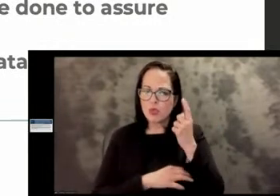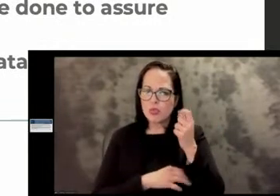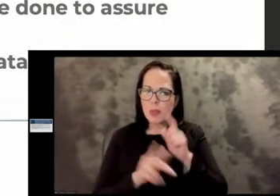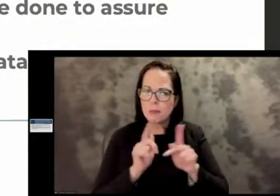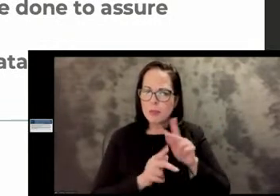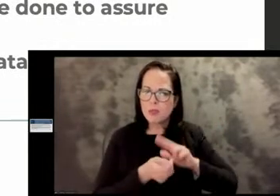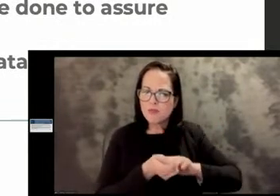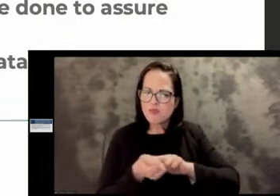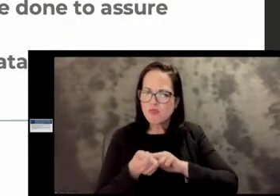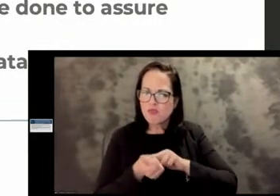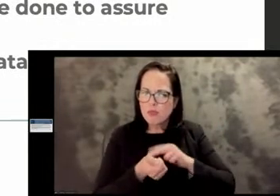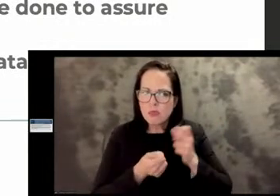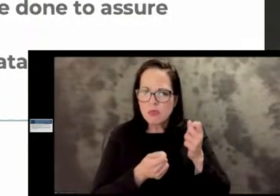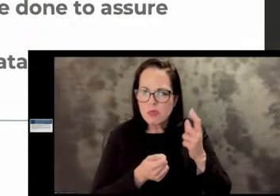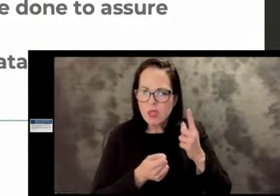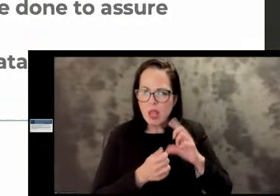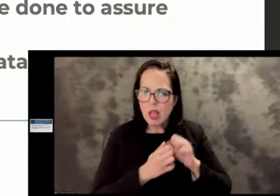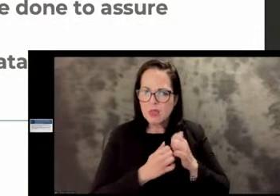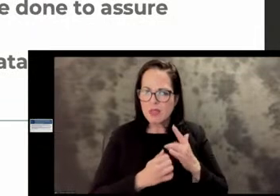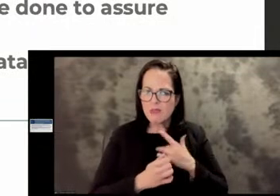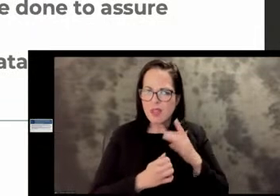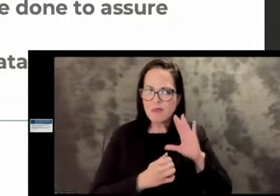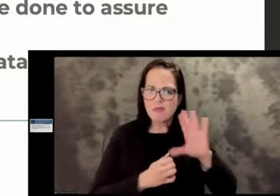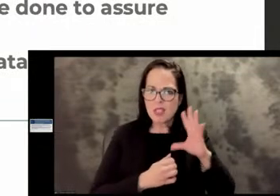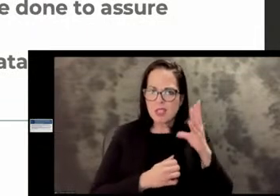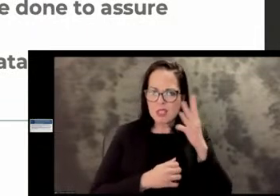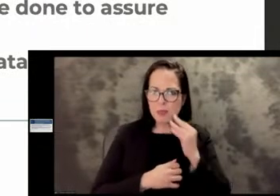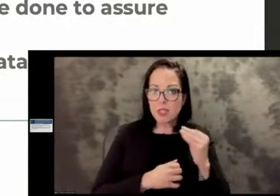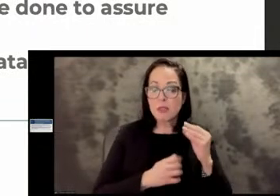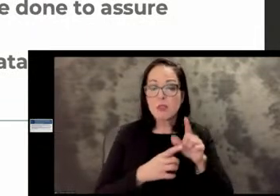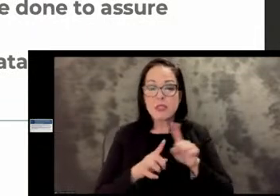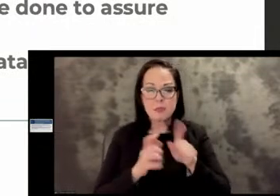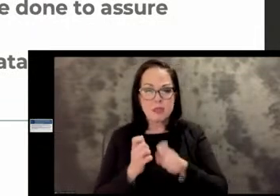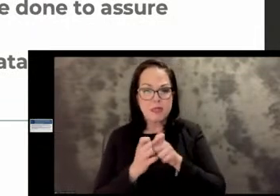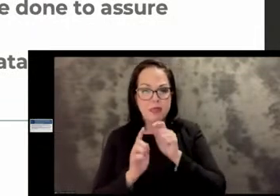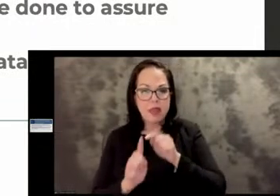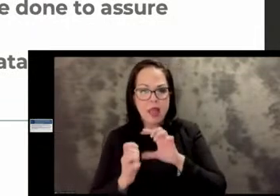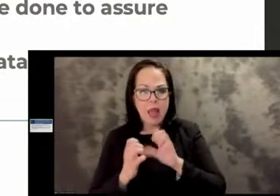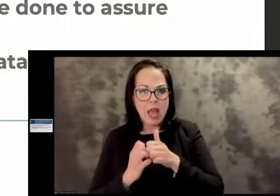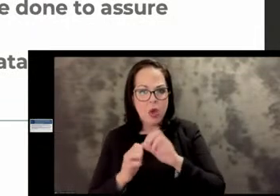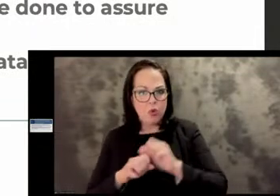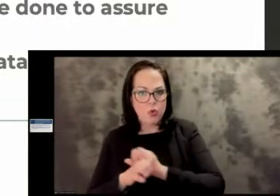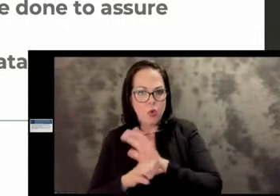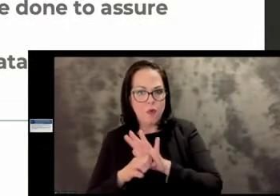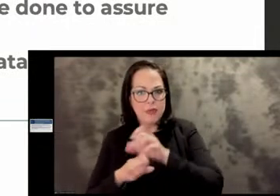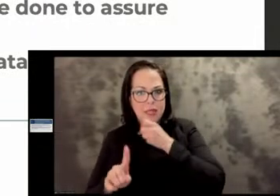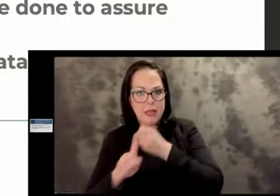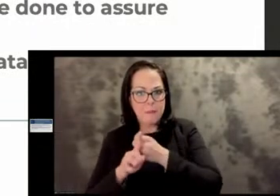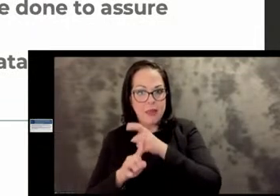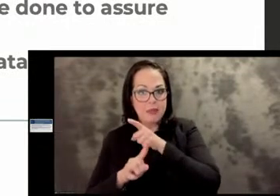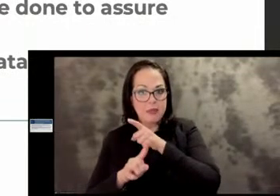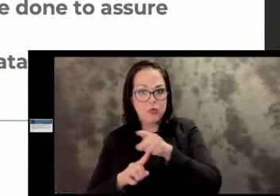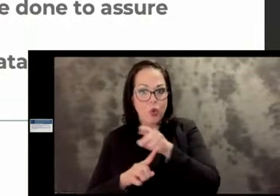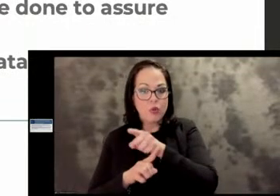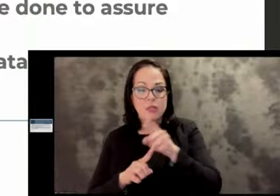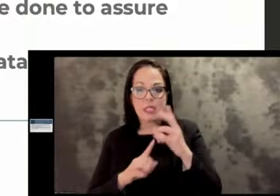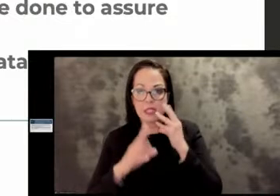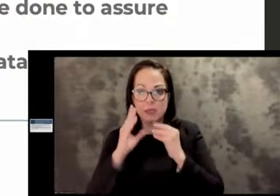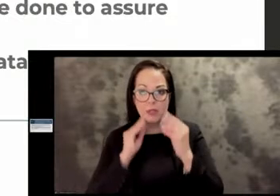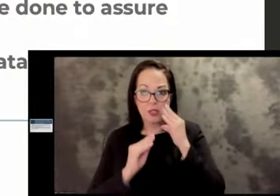of discrimination and racist acts, and specifically how COVID-19 may have impacted those experiences and subsequent health